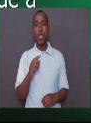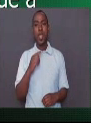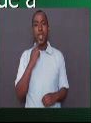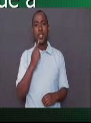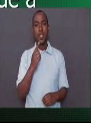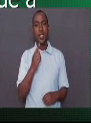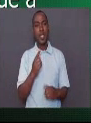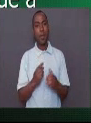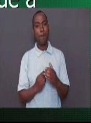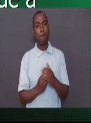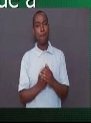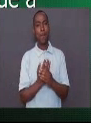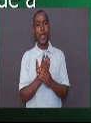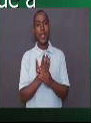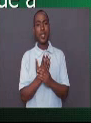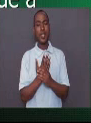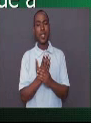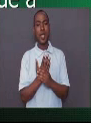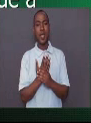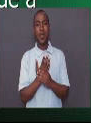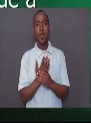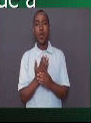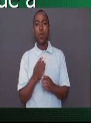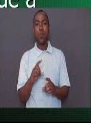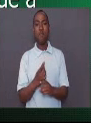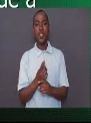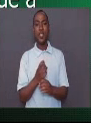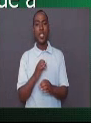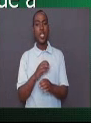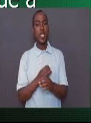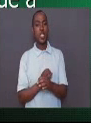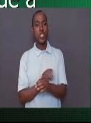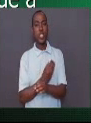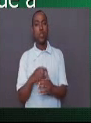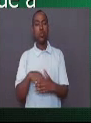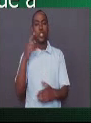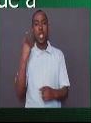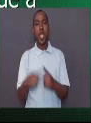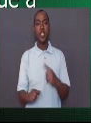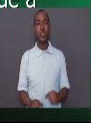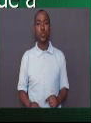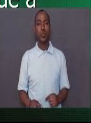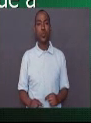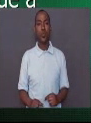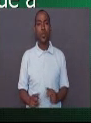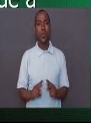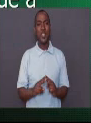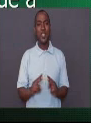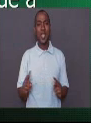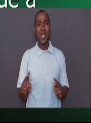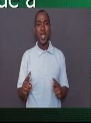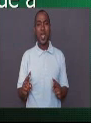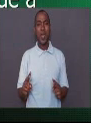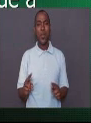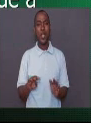or reproduce outside a host cell. They are even smaller